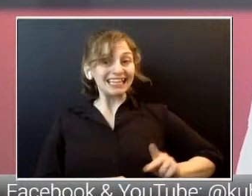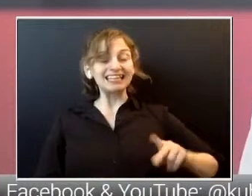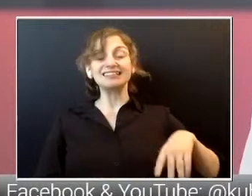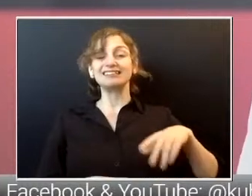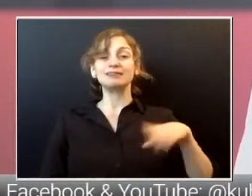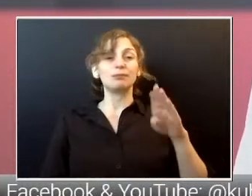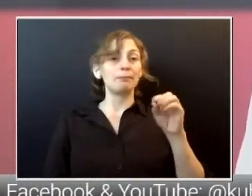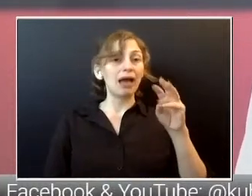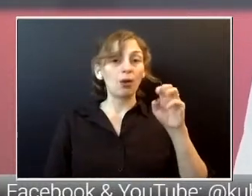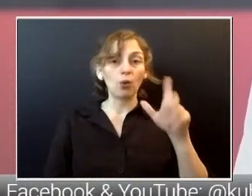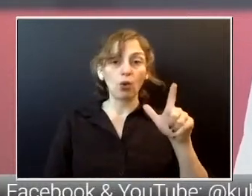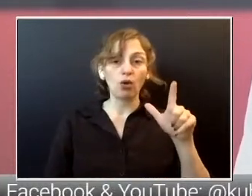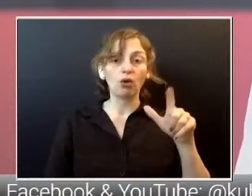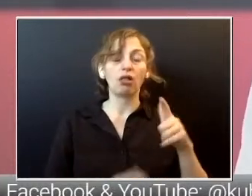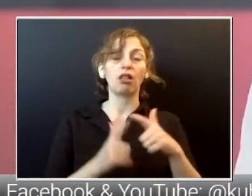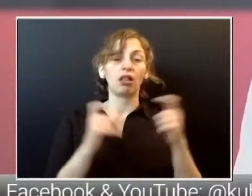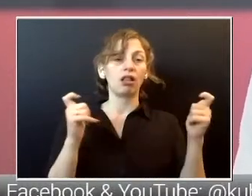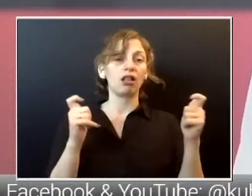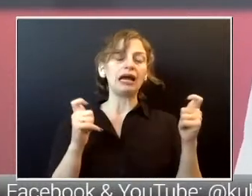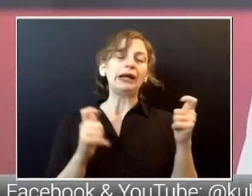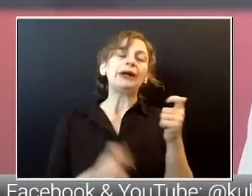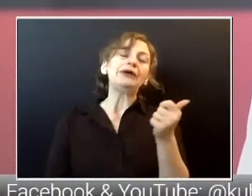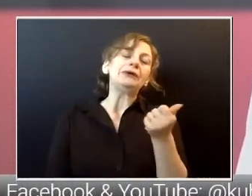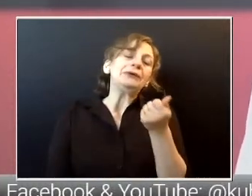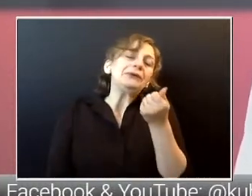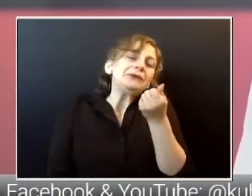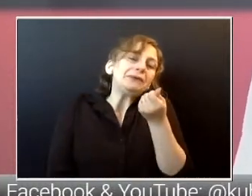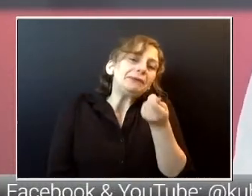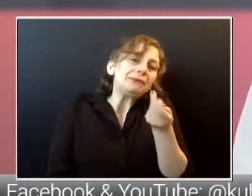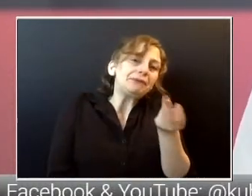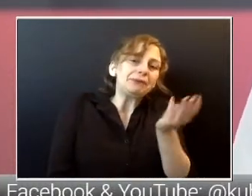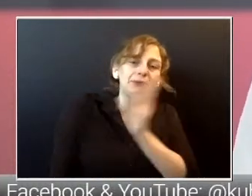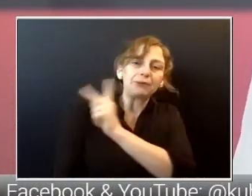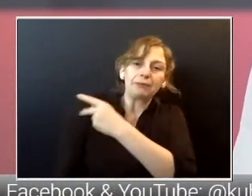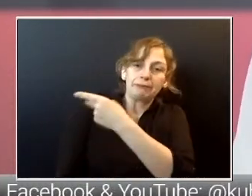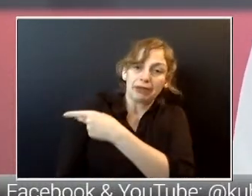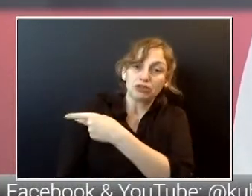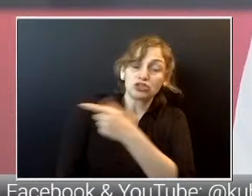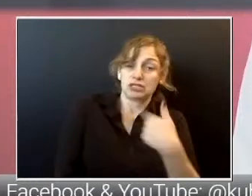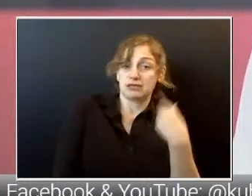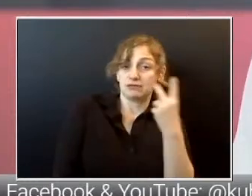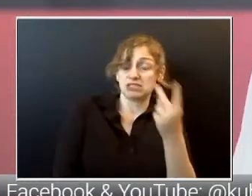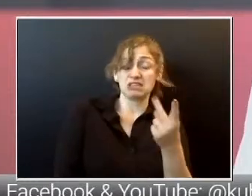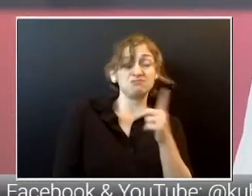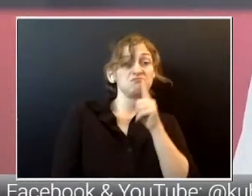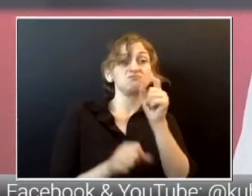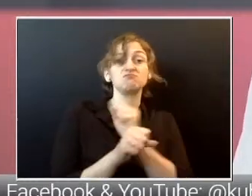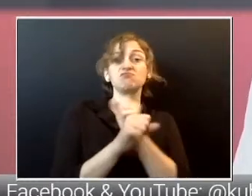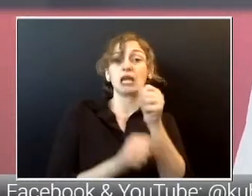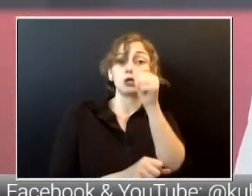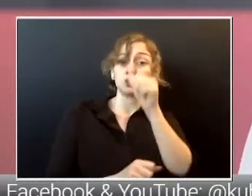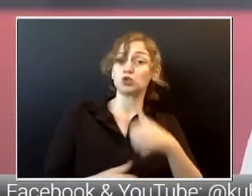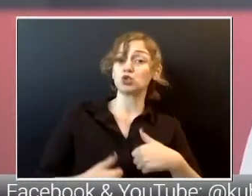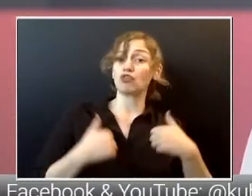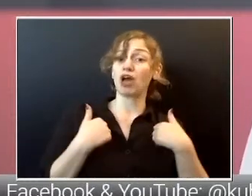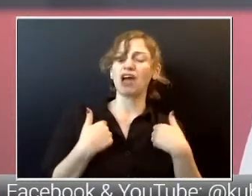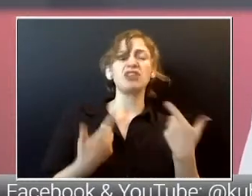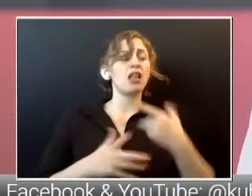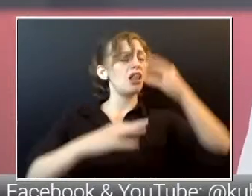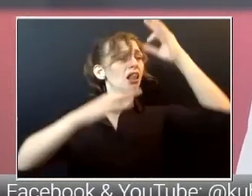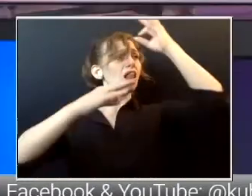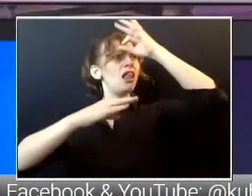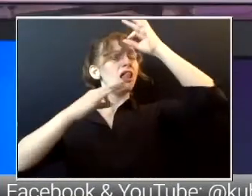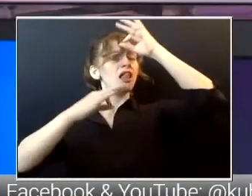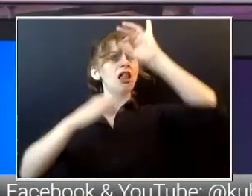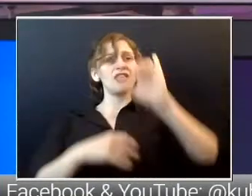of patients that I've seen that have actually survived this, and they didn't even know they had it. But that's very rare.